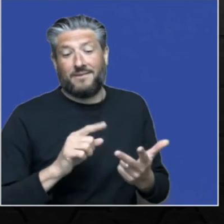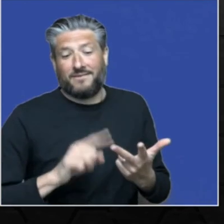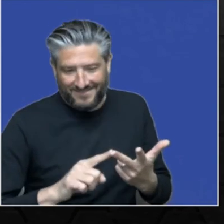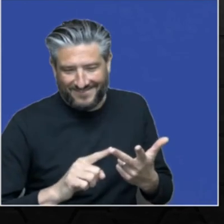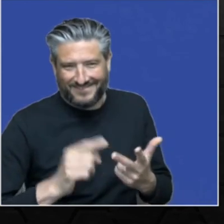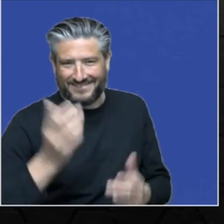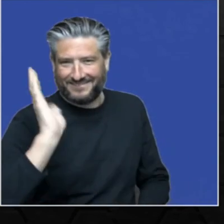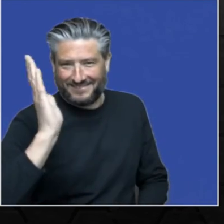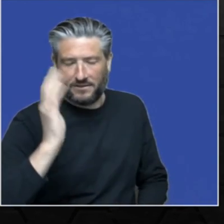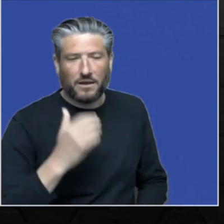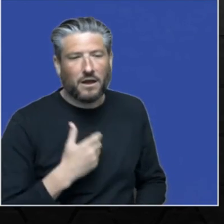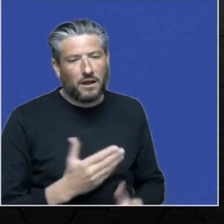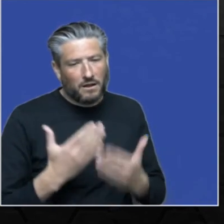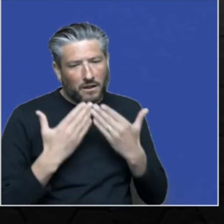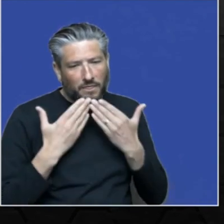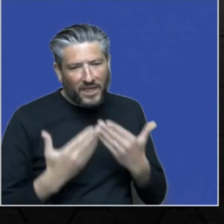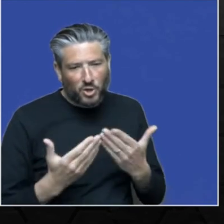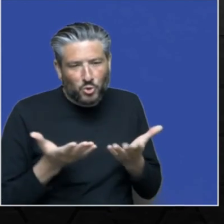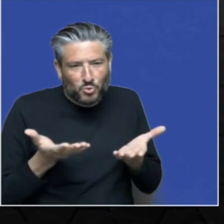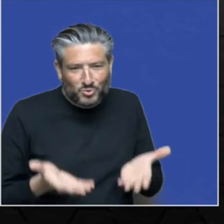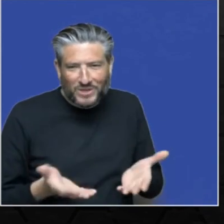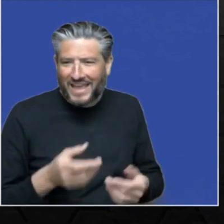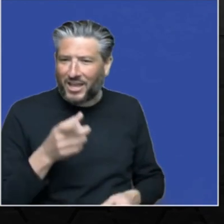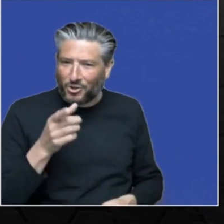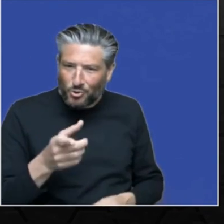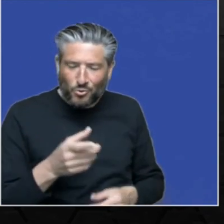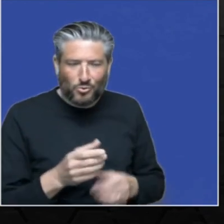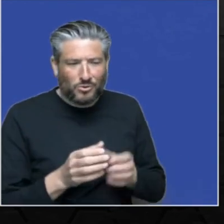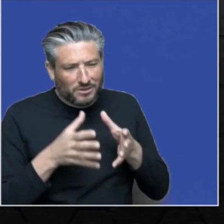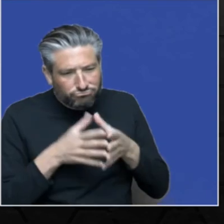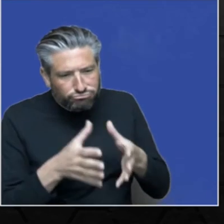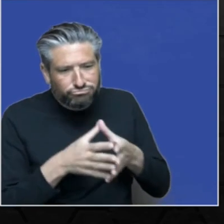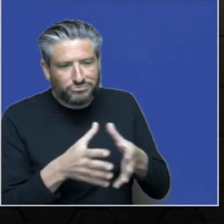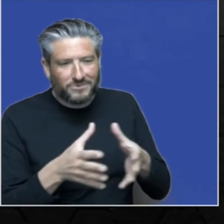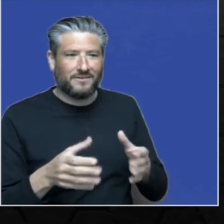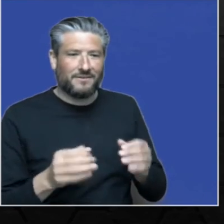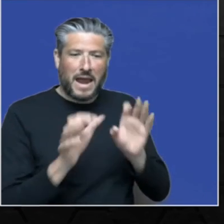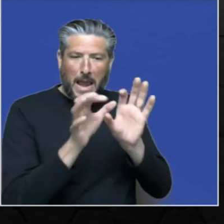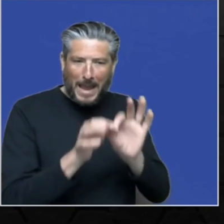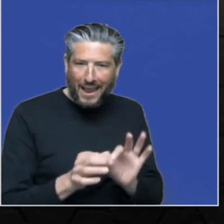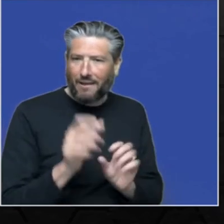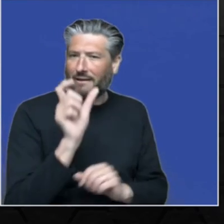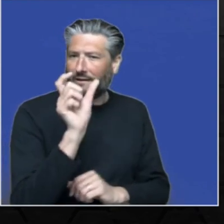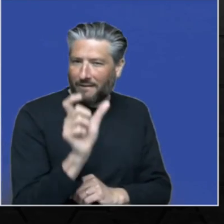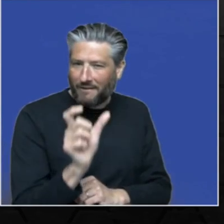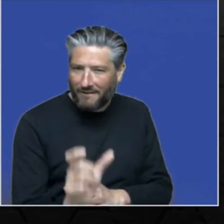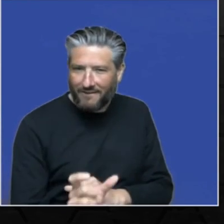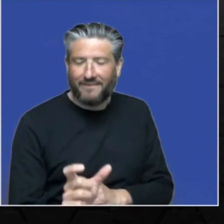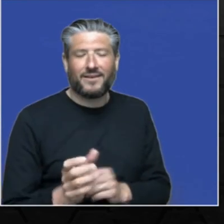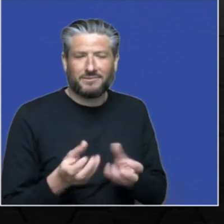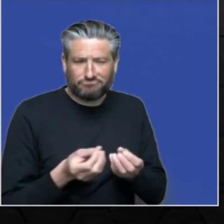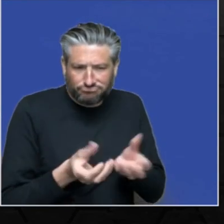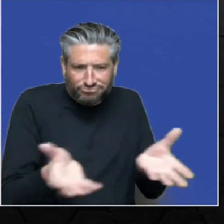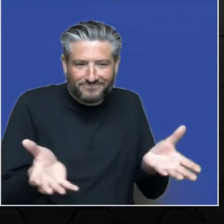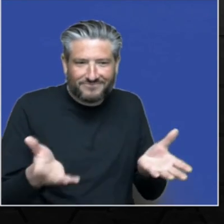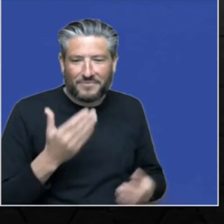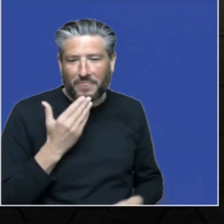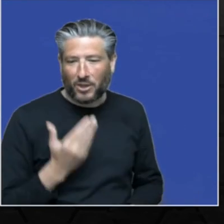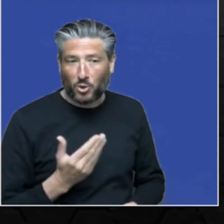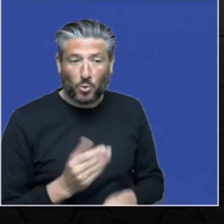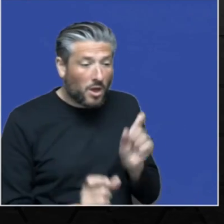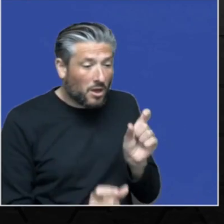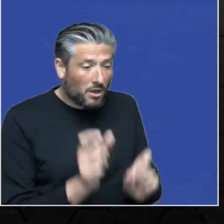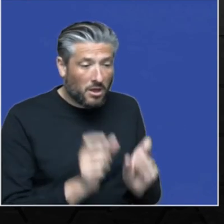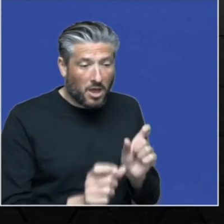and thanks a lot for sharing all the links to the resources as well. That was pretty useful. And yeah, for students who are asking, these sessions are